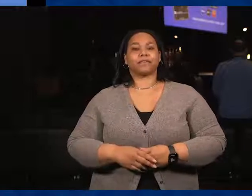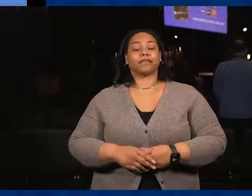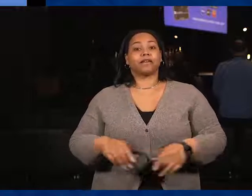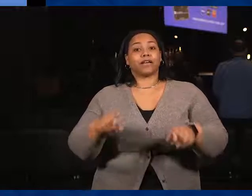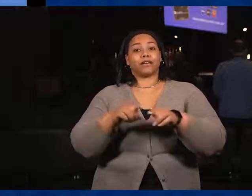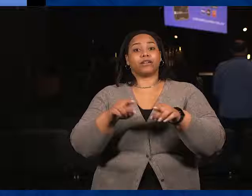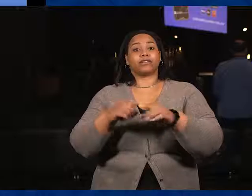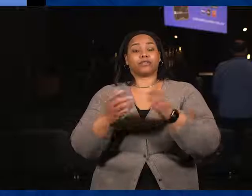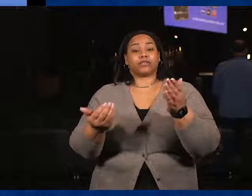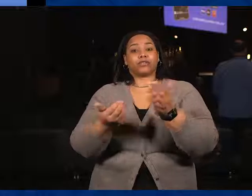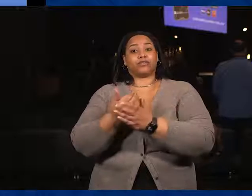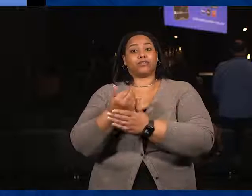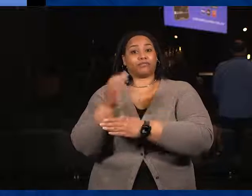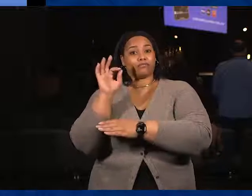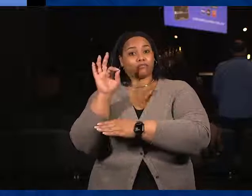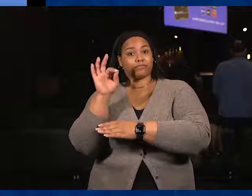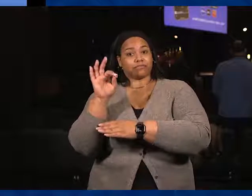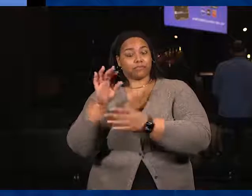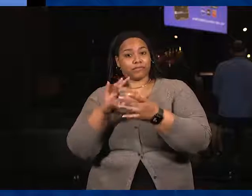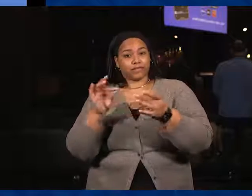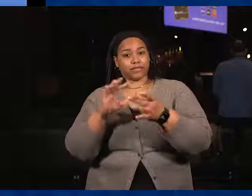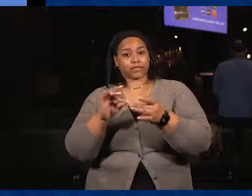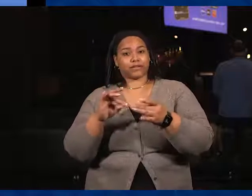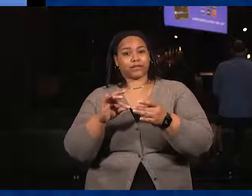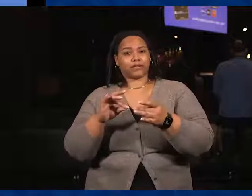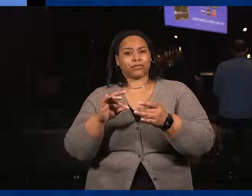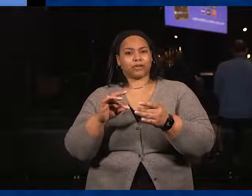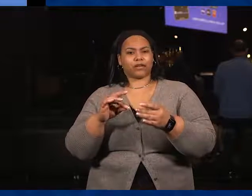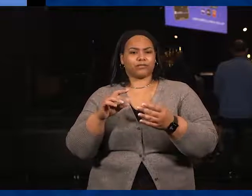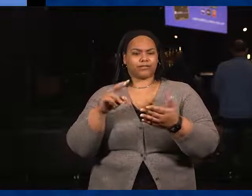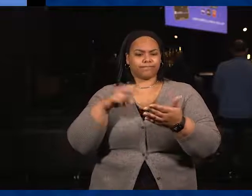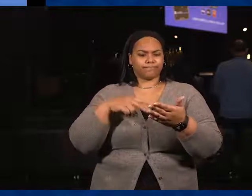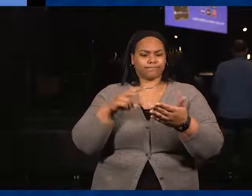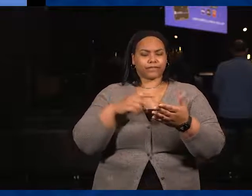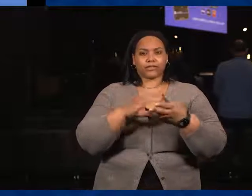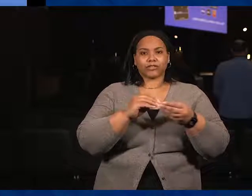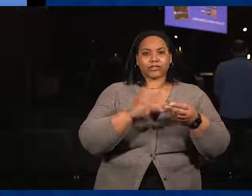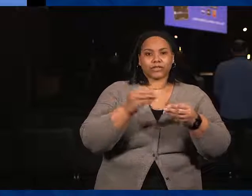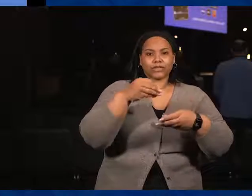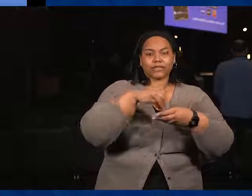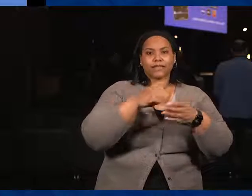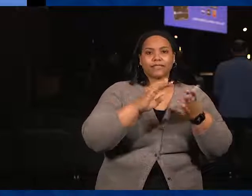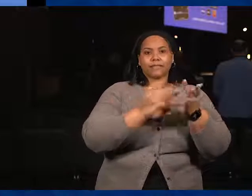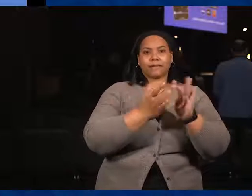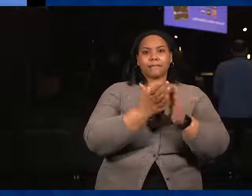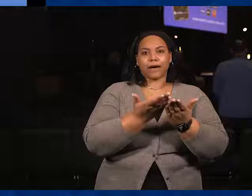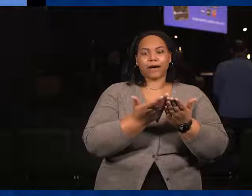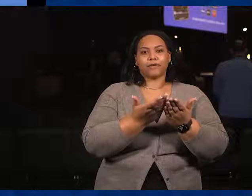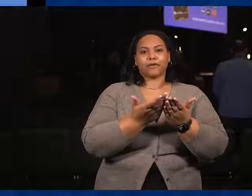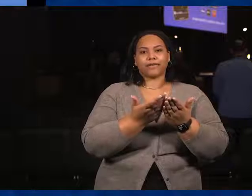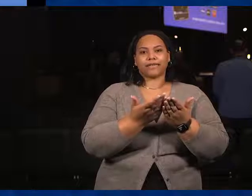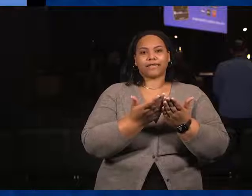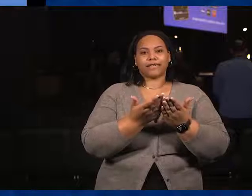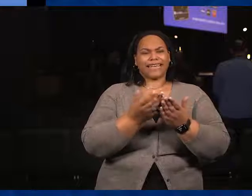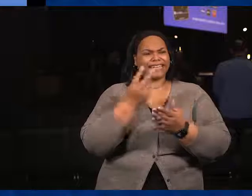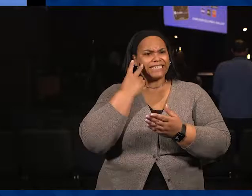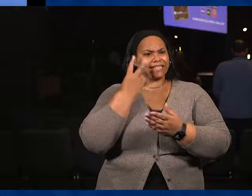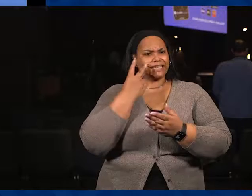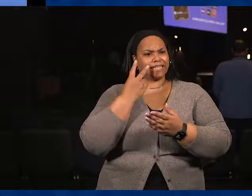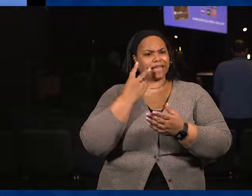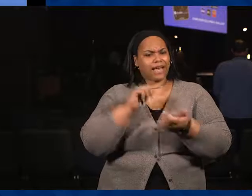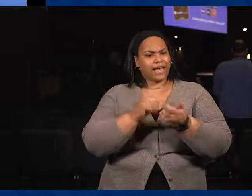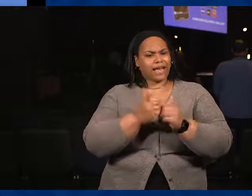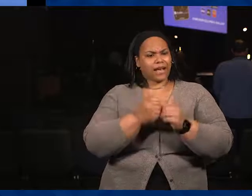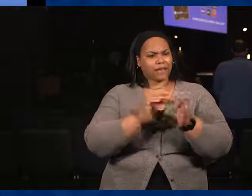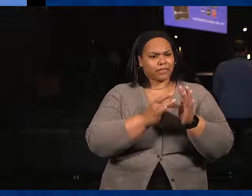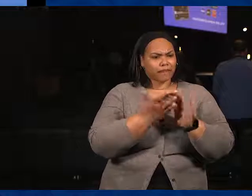new sermon series that's starting, where we're gonna be looking at the Bible, the narratives of the Bible, and this ancient text, and seeing how it actually